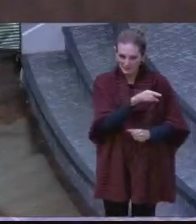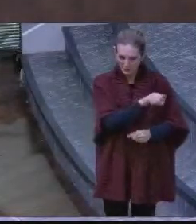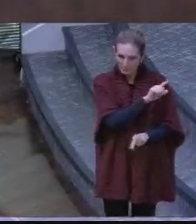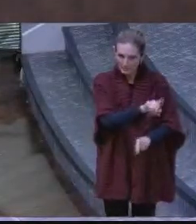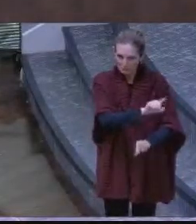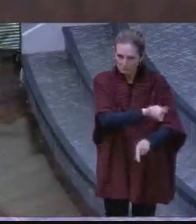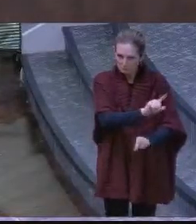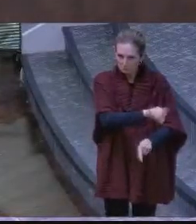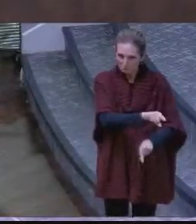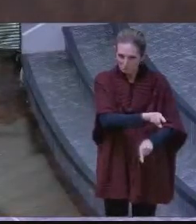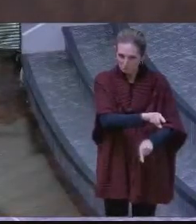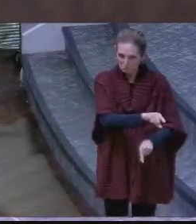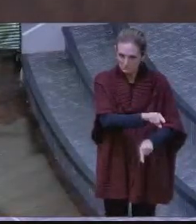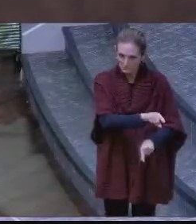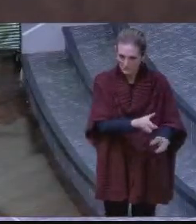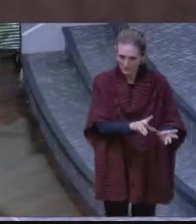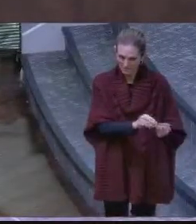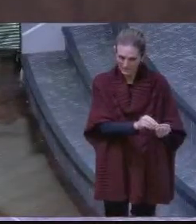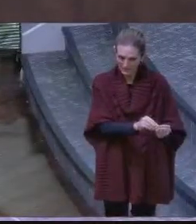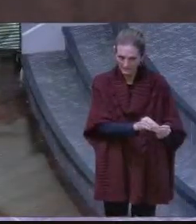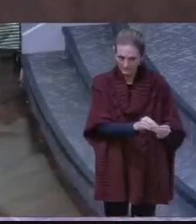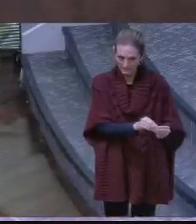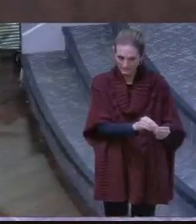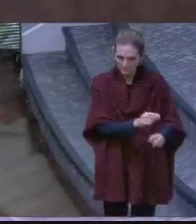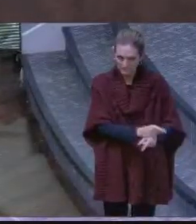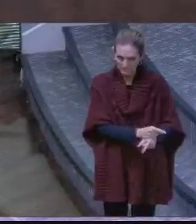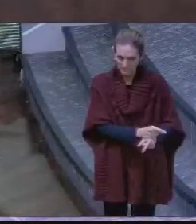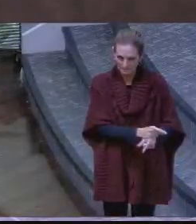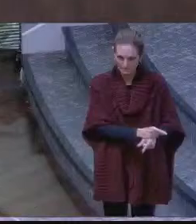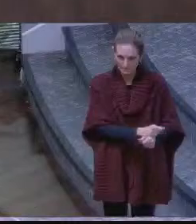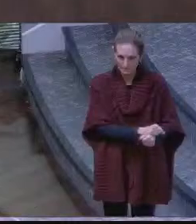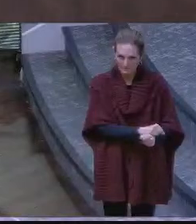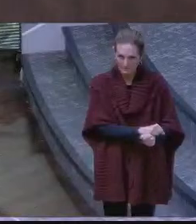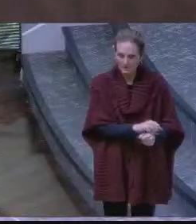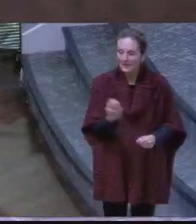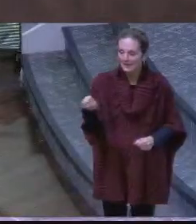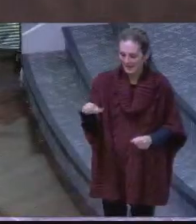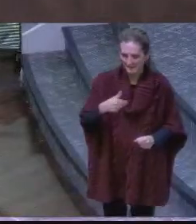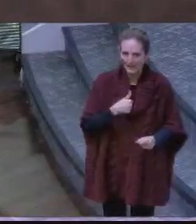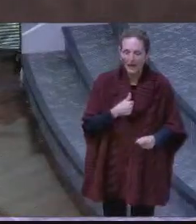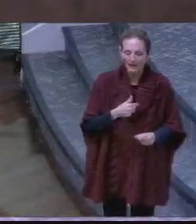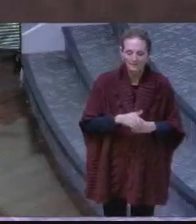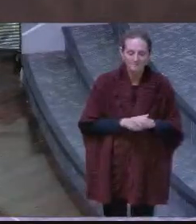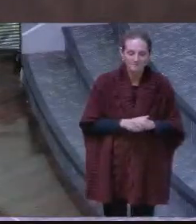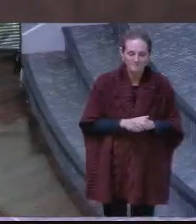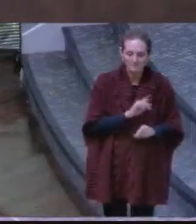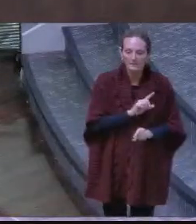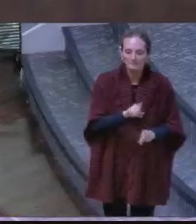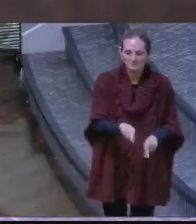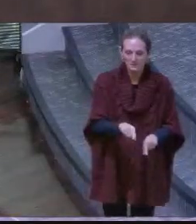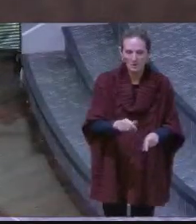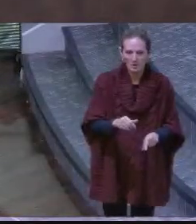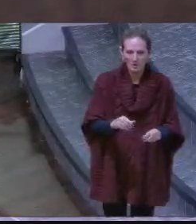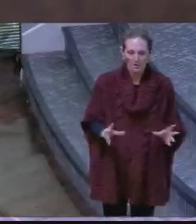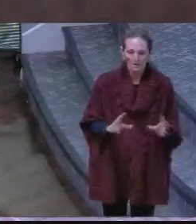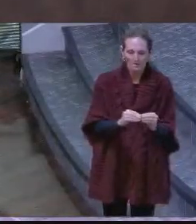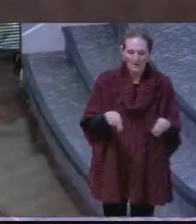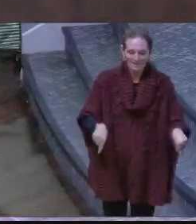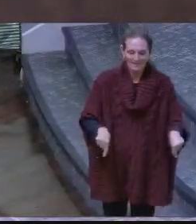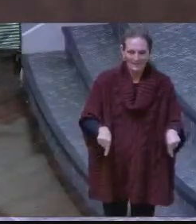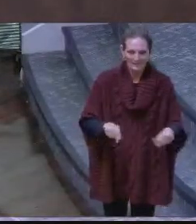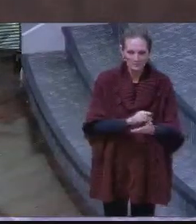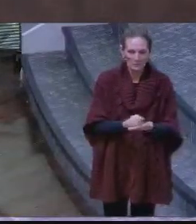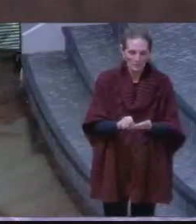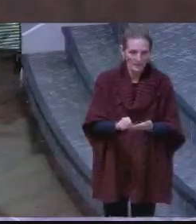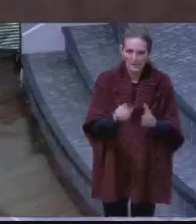attending those meetings? Yes, I have, and we met this week as well. It was a great meeting. I think